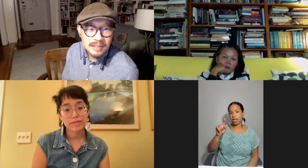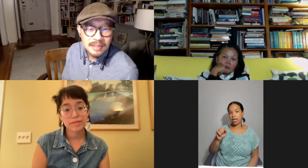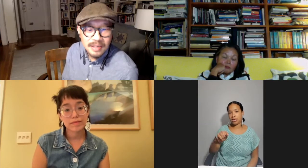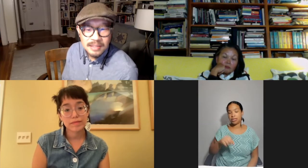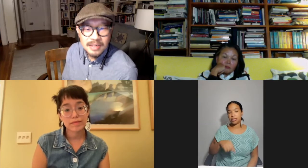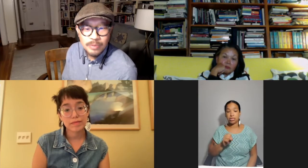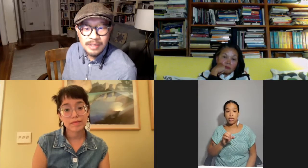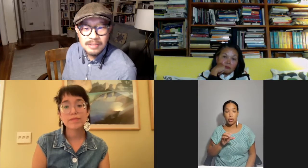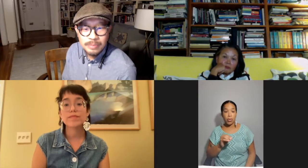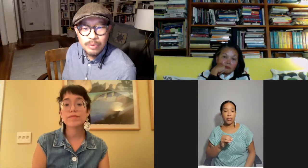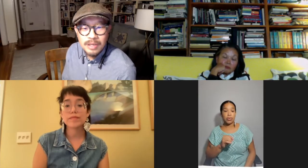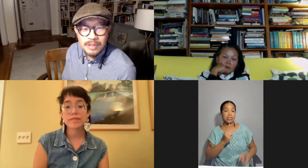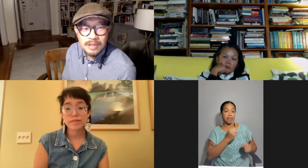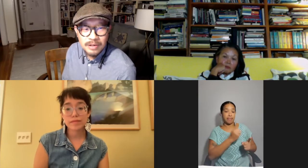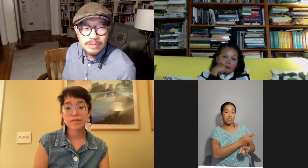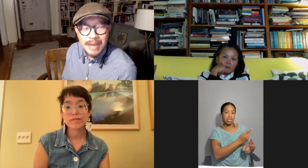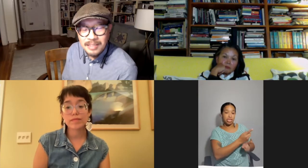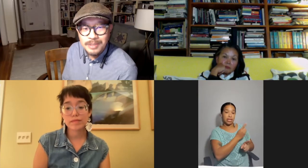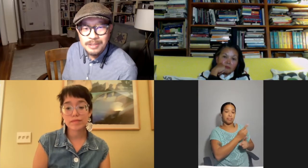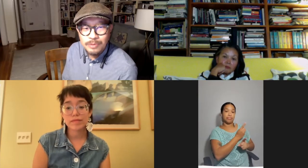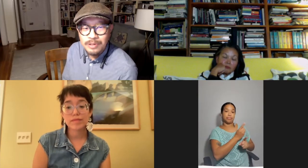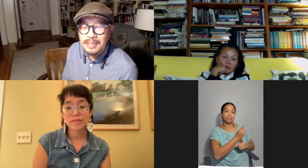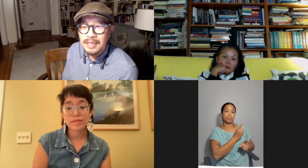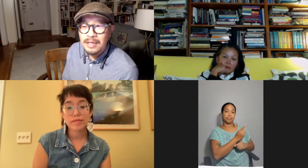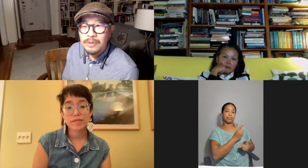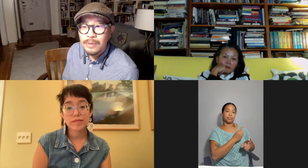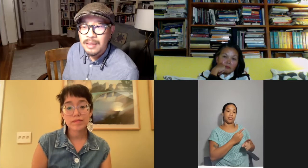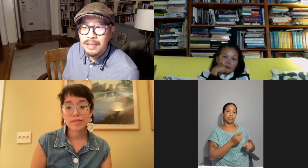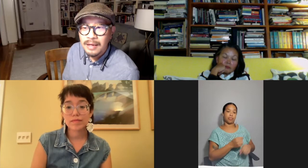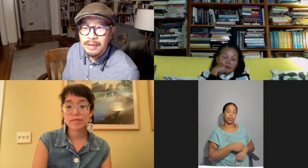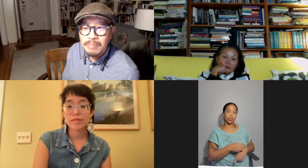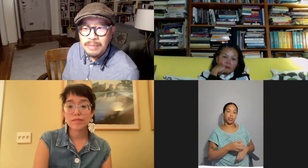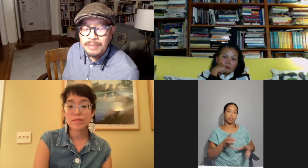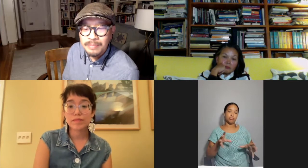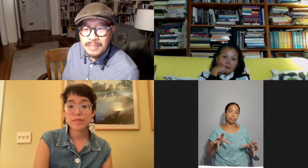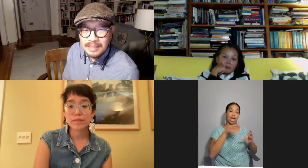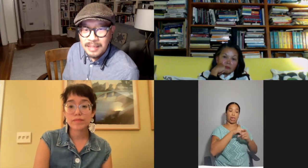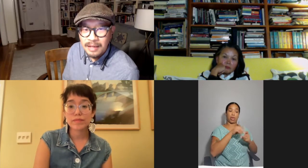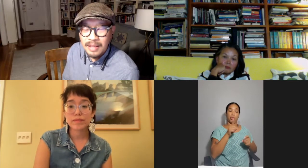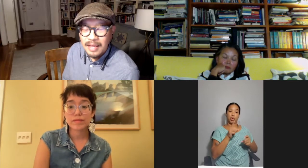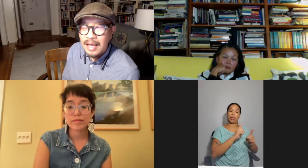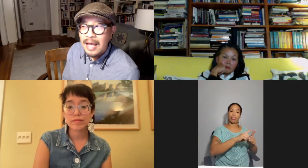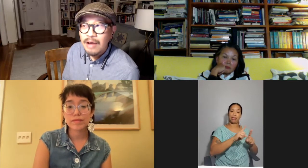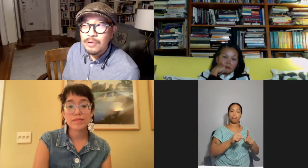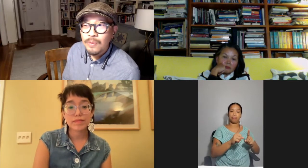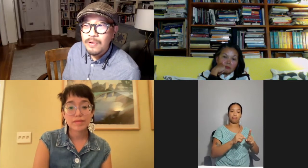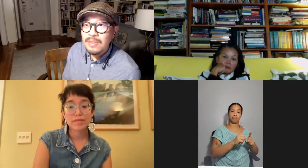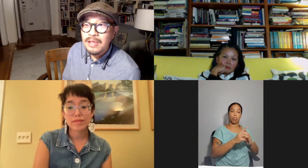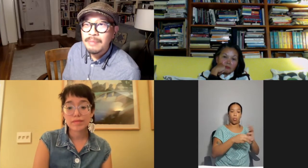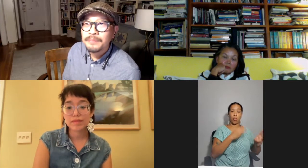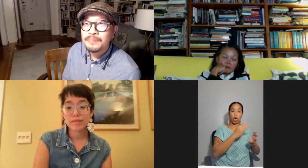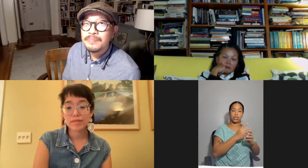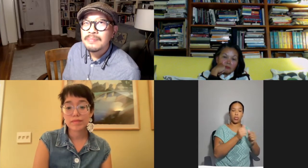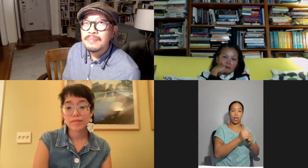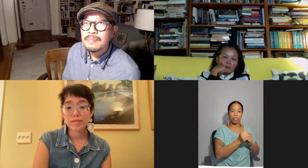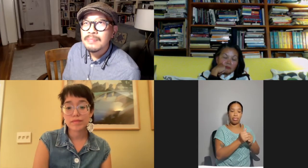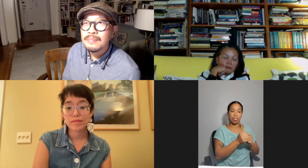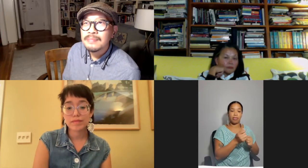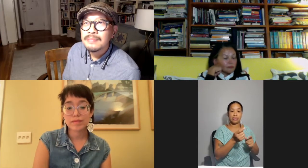efficiency in some ways to bring you into those maximalist worlds with minimum detail. How you order them,